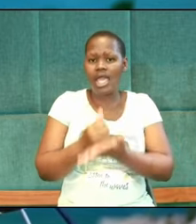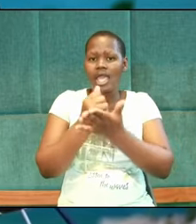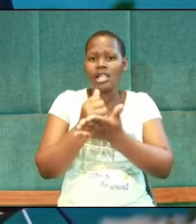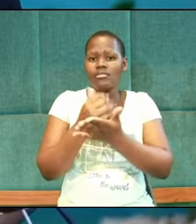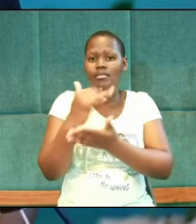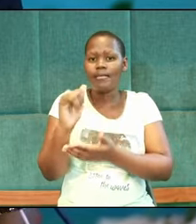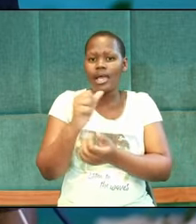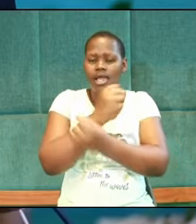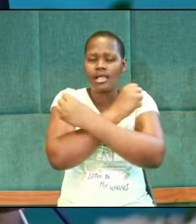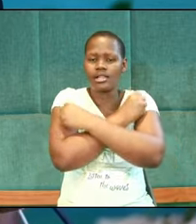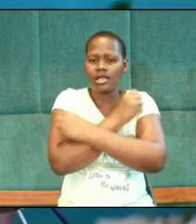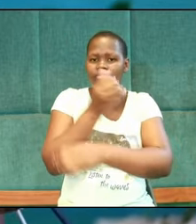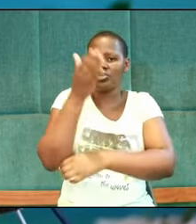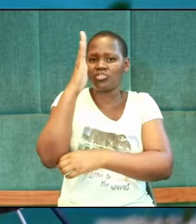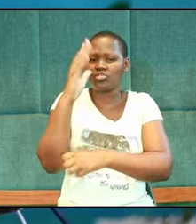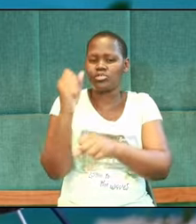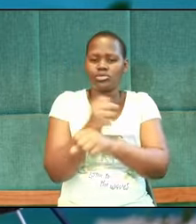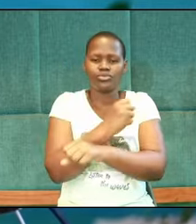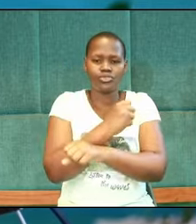loving God.